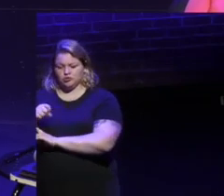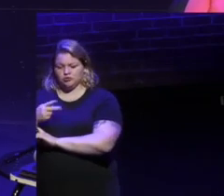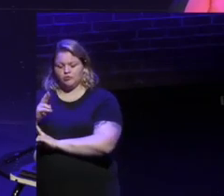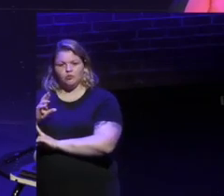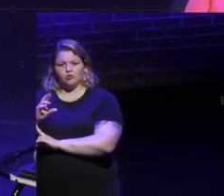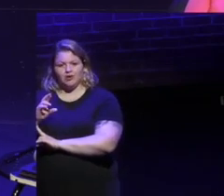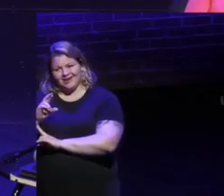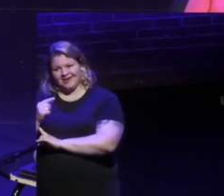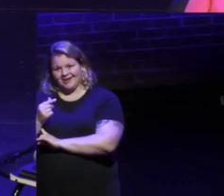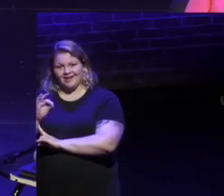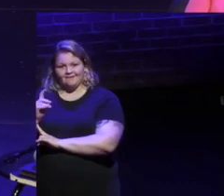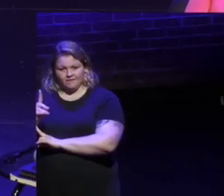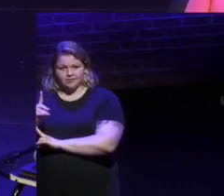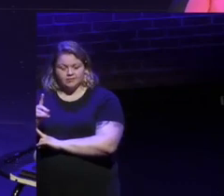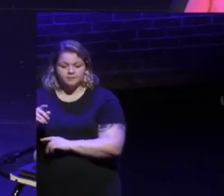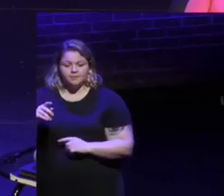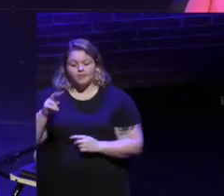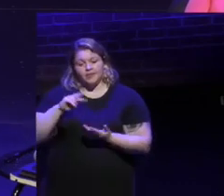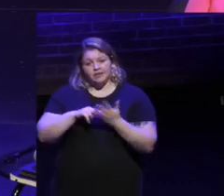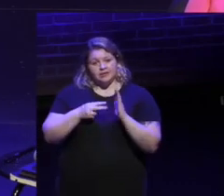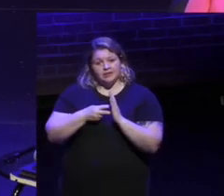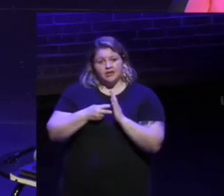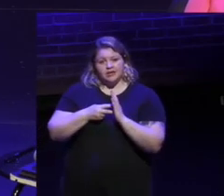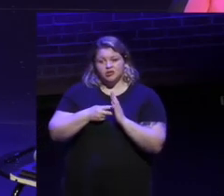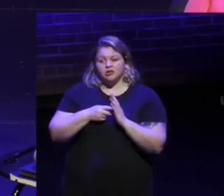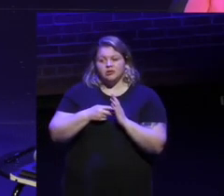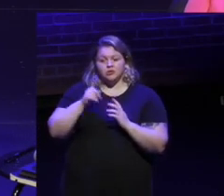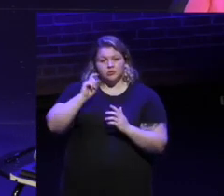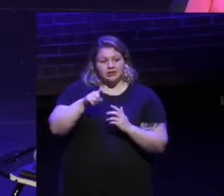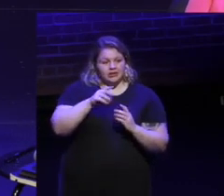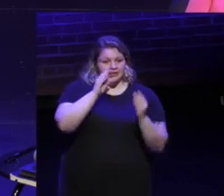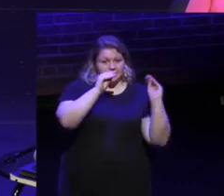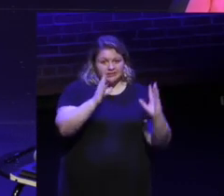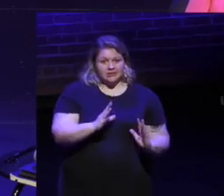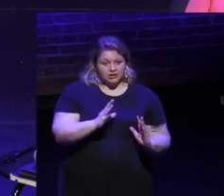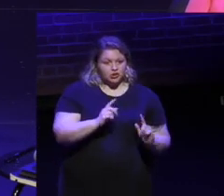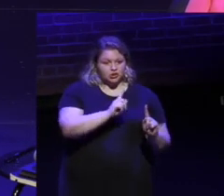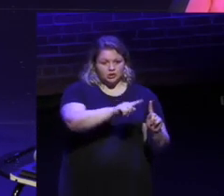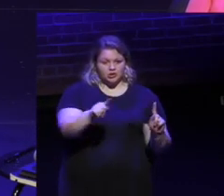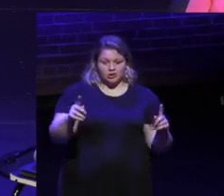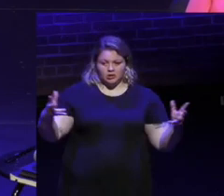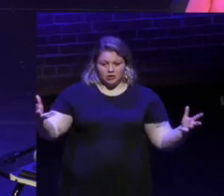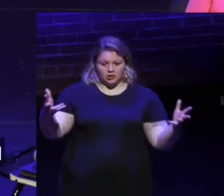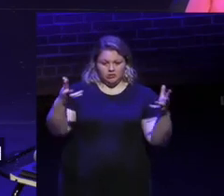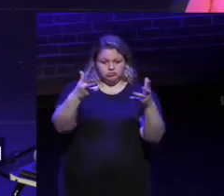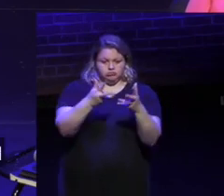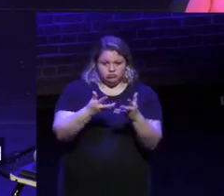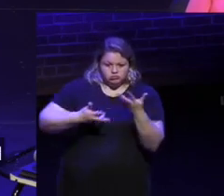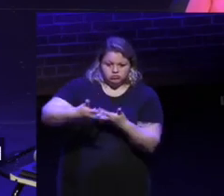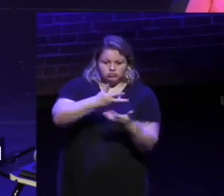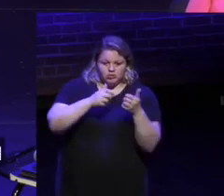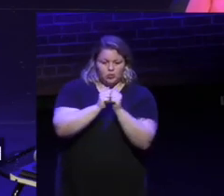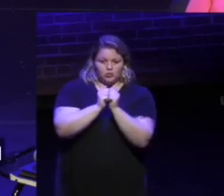their special education work, and it takes special education teachers who are being trained at our local schools and universities and helps